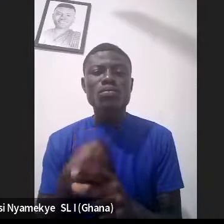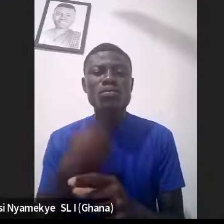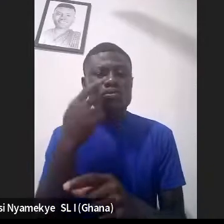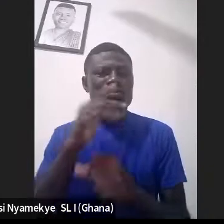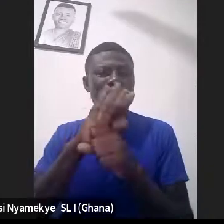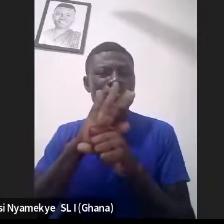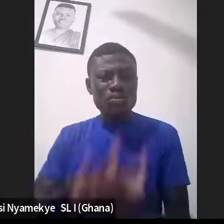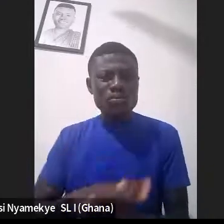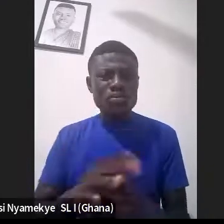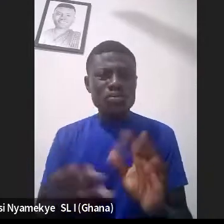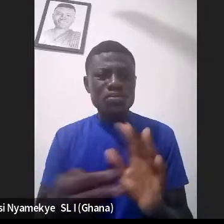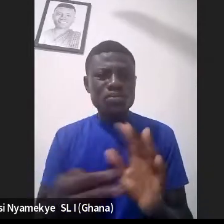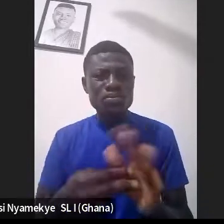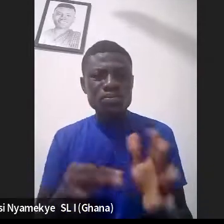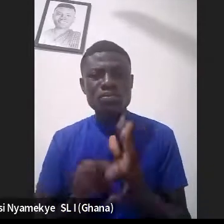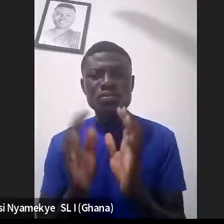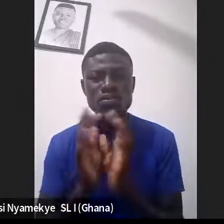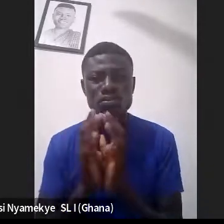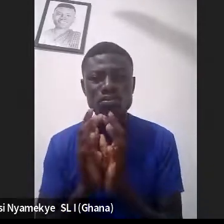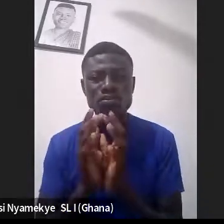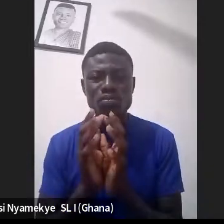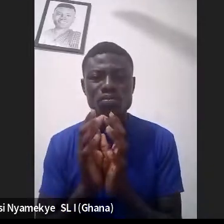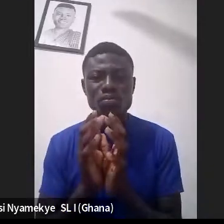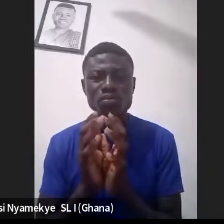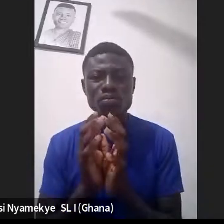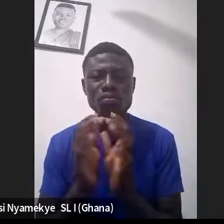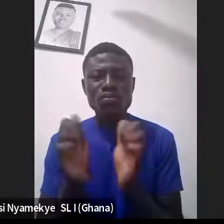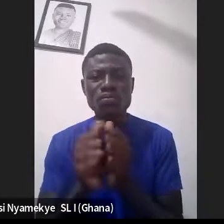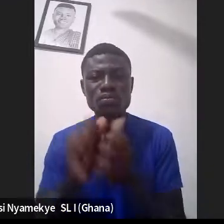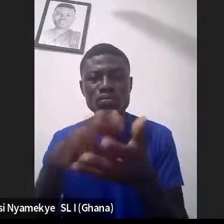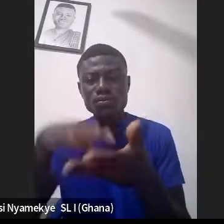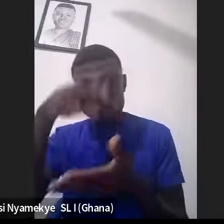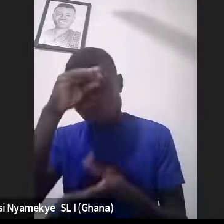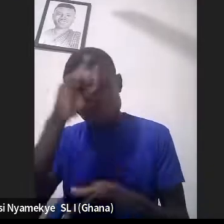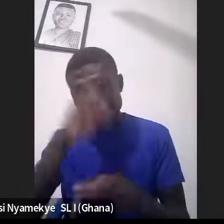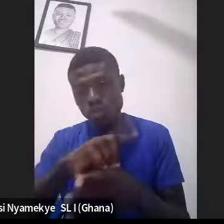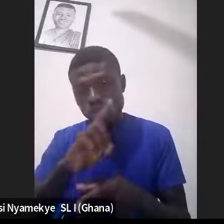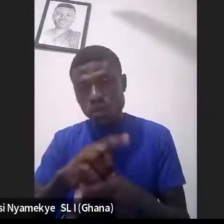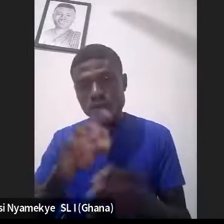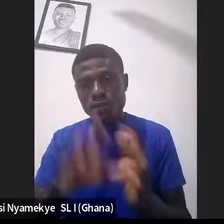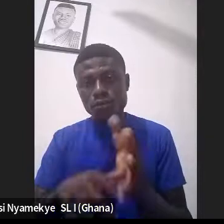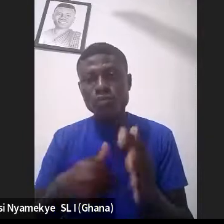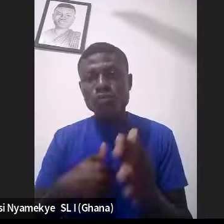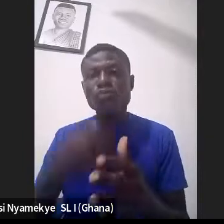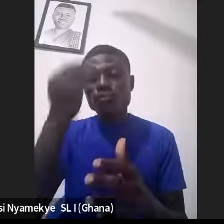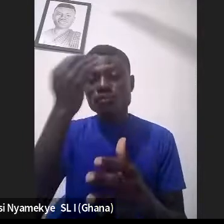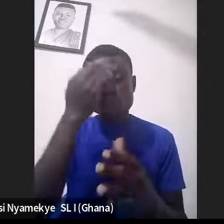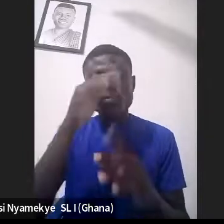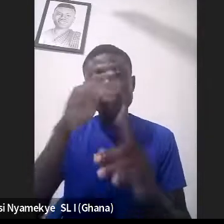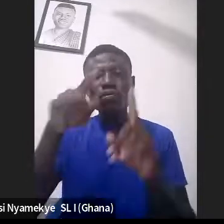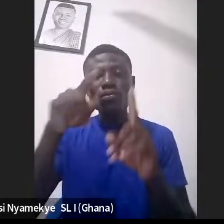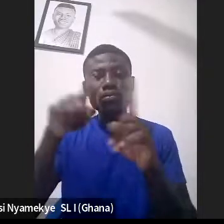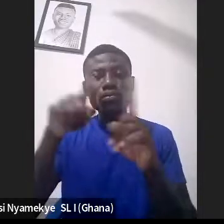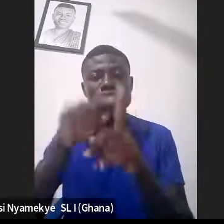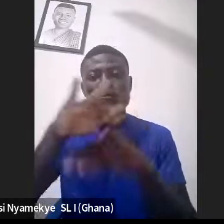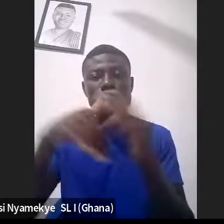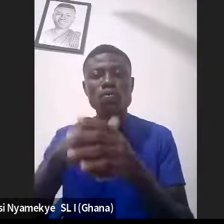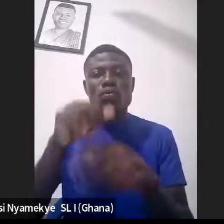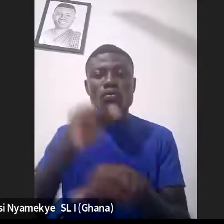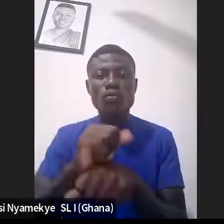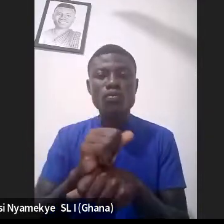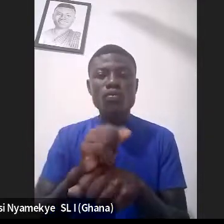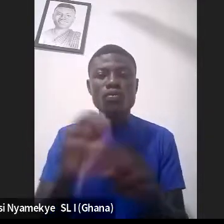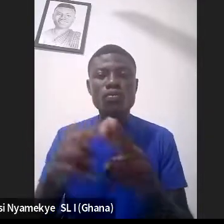definitely a connection to dyslexia and, stress, anxiety. So it's